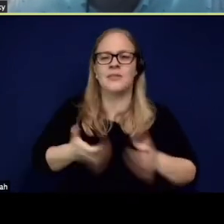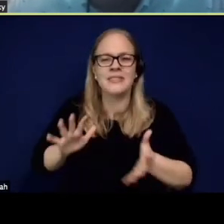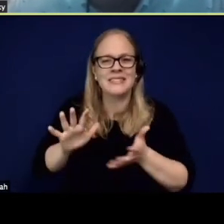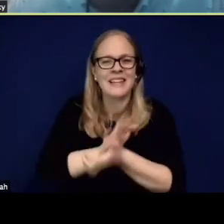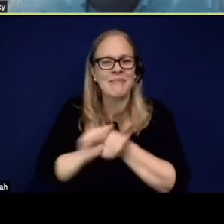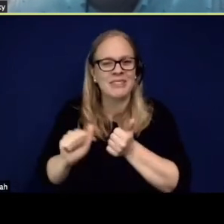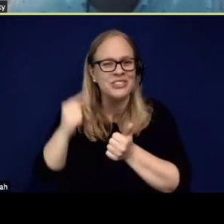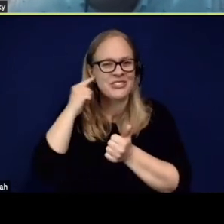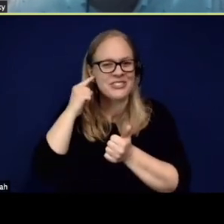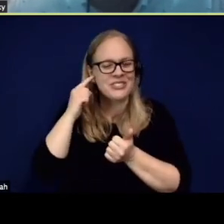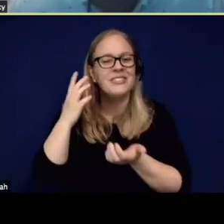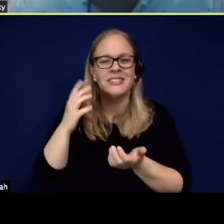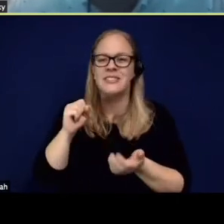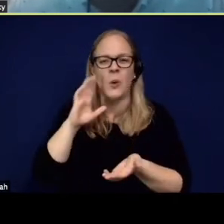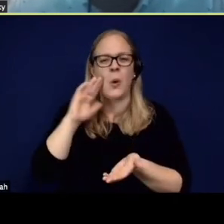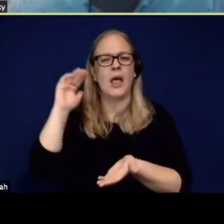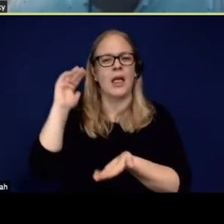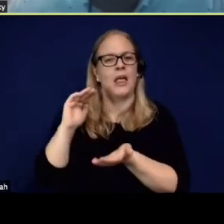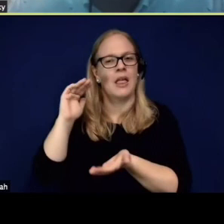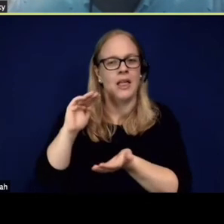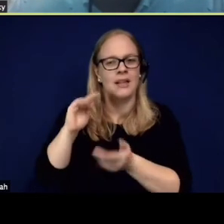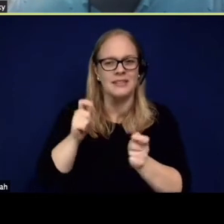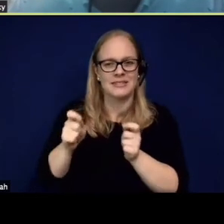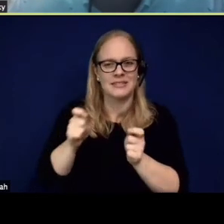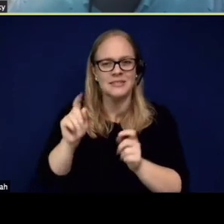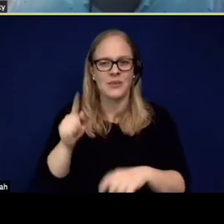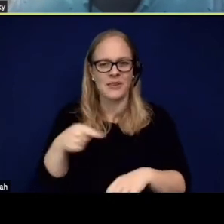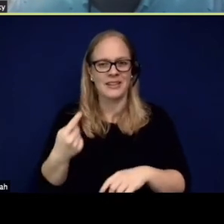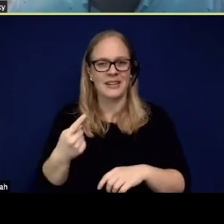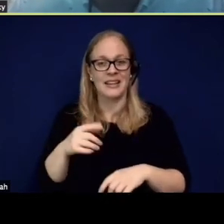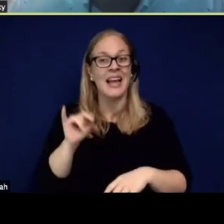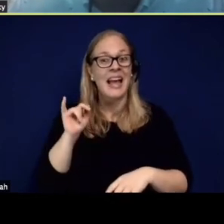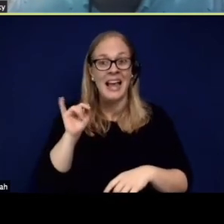these OTC hearing aids and you have severe to profound hearing loss, don't wait. They won't meet your needs.